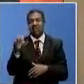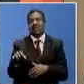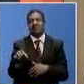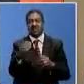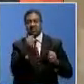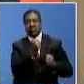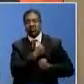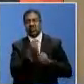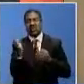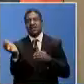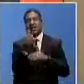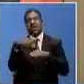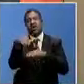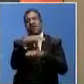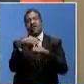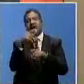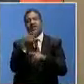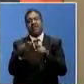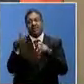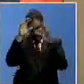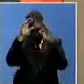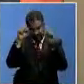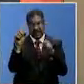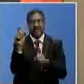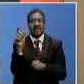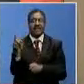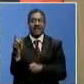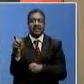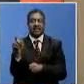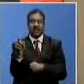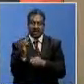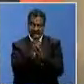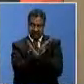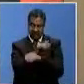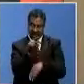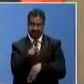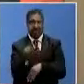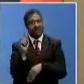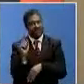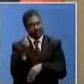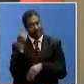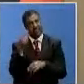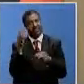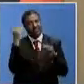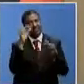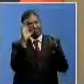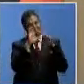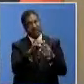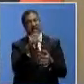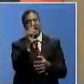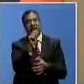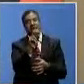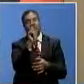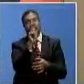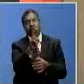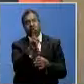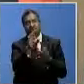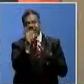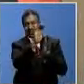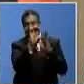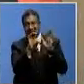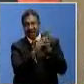takeover of power in Guinea. He's explained that Zambia has won as one of the architects of the African Union AU Charter